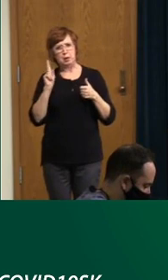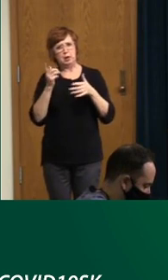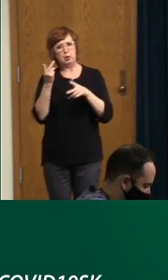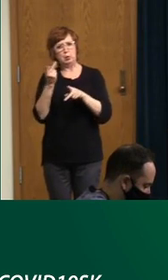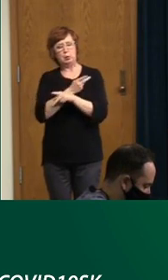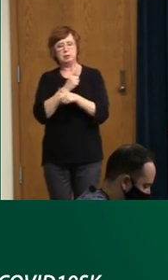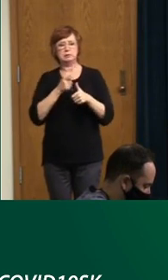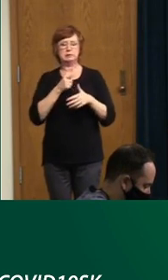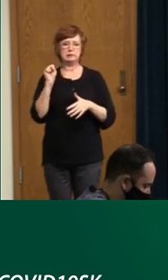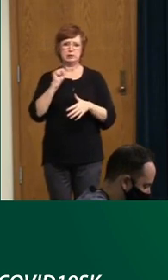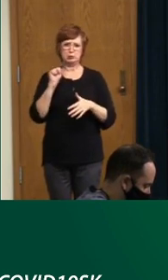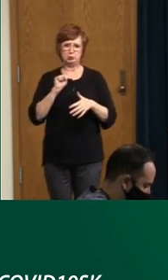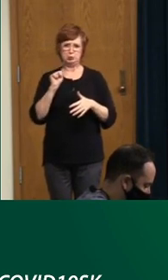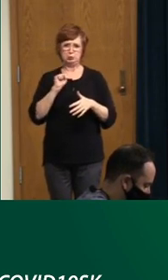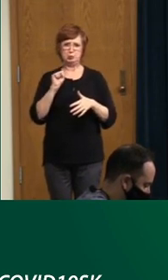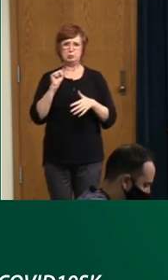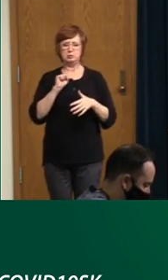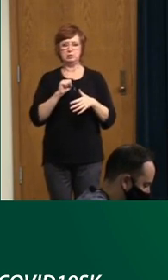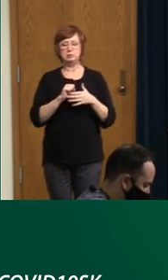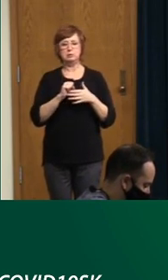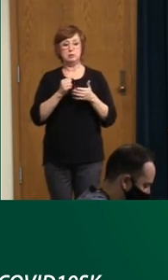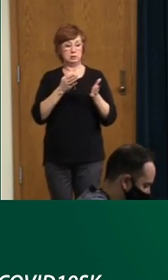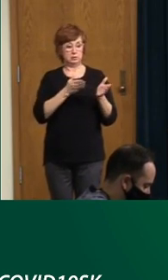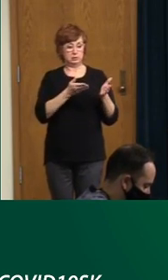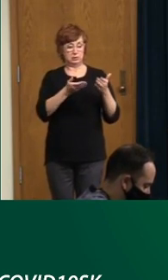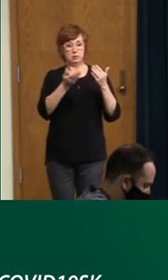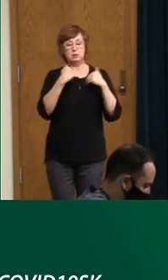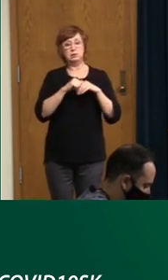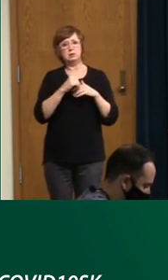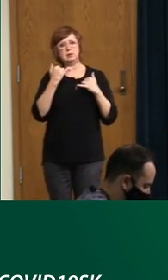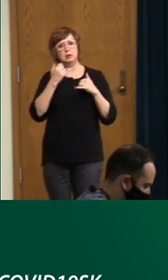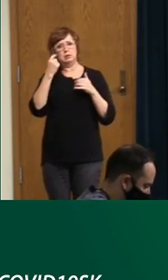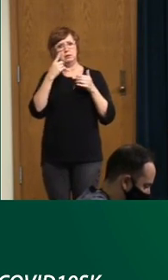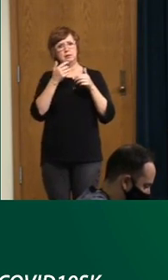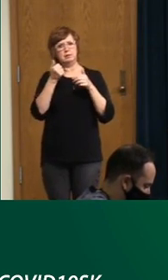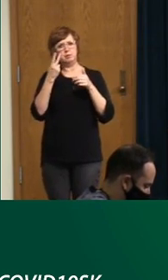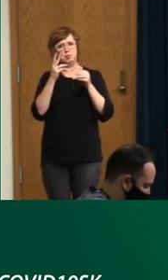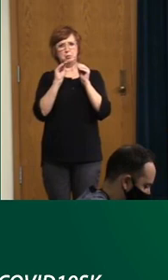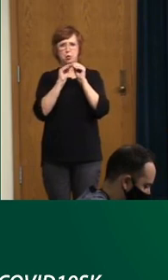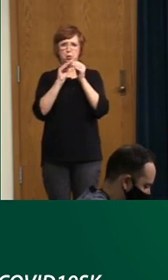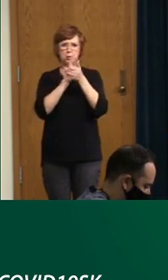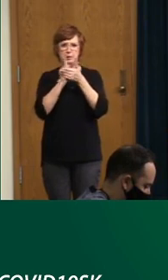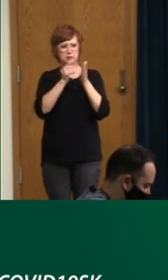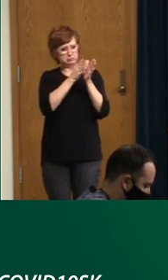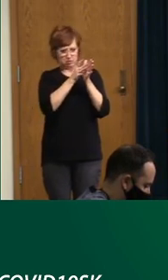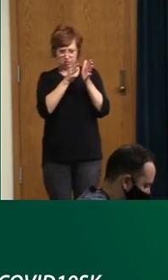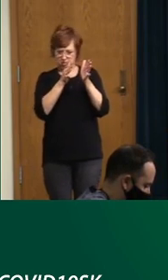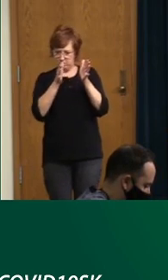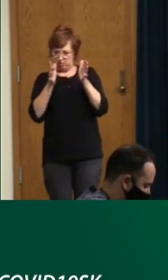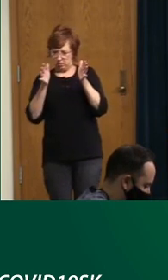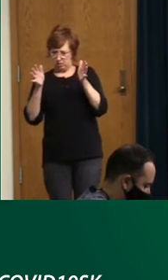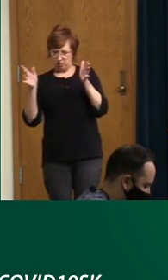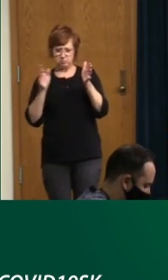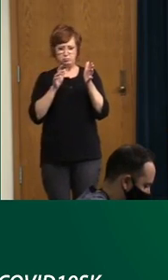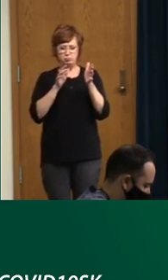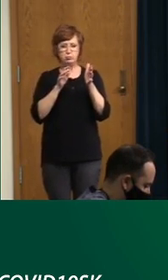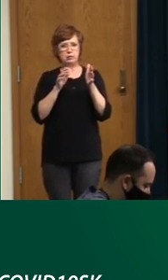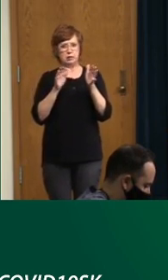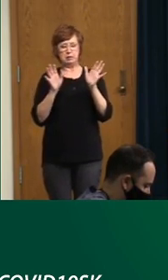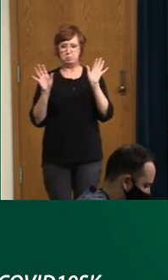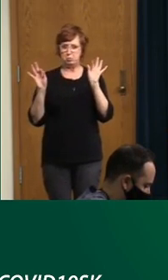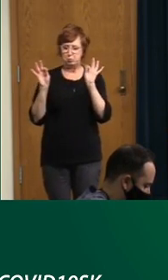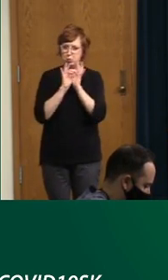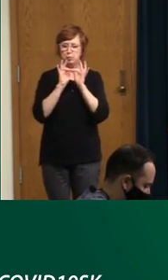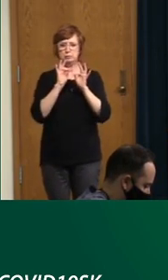The next few weeks will be very important, as it is pretty clear now that this pandemic will